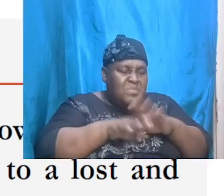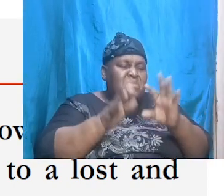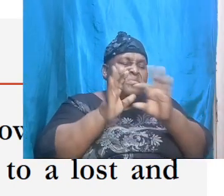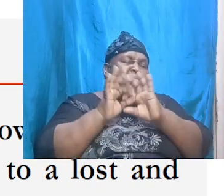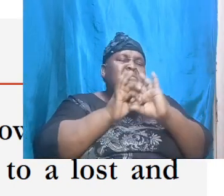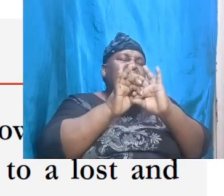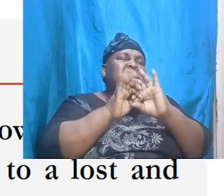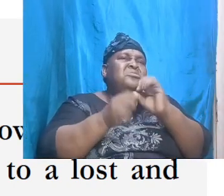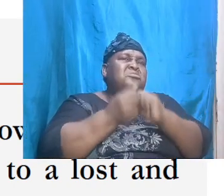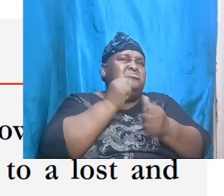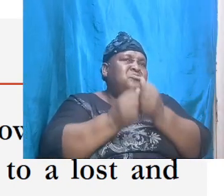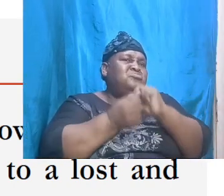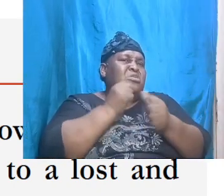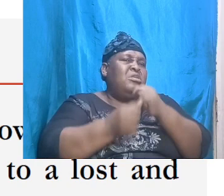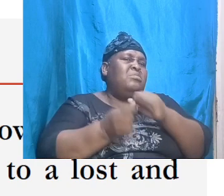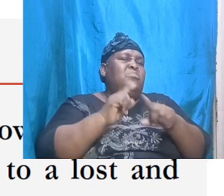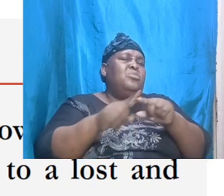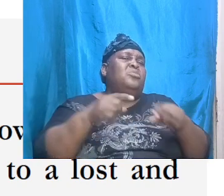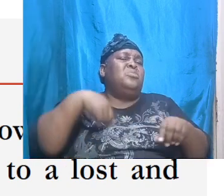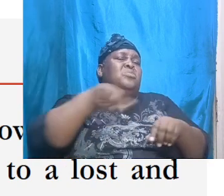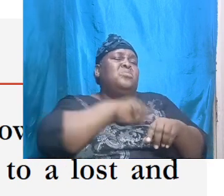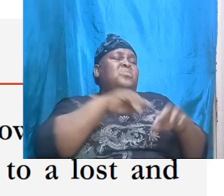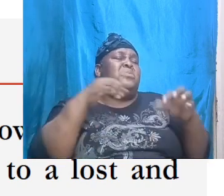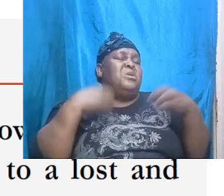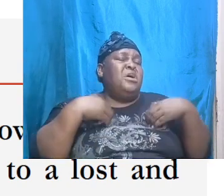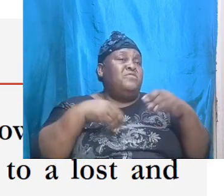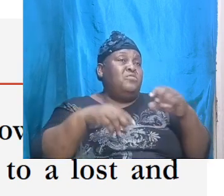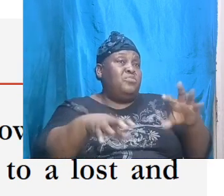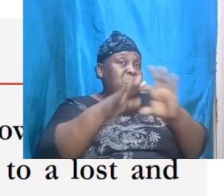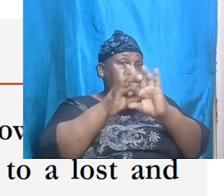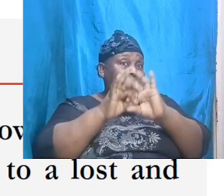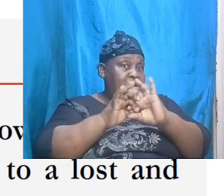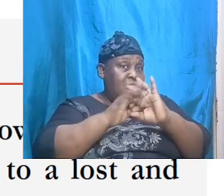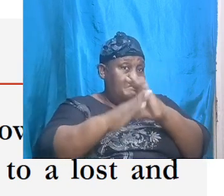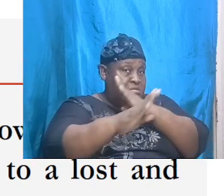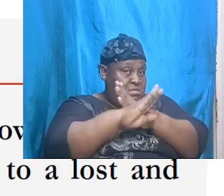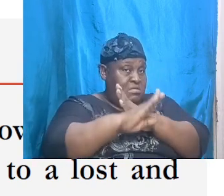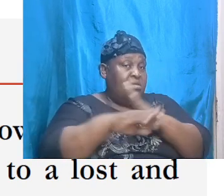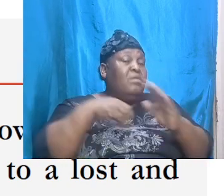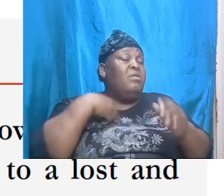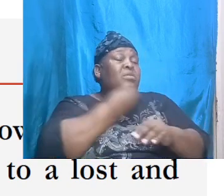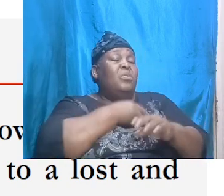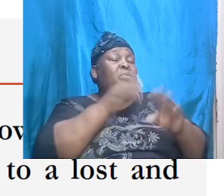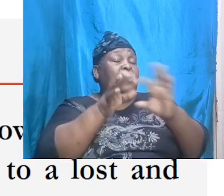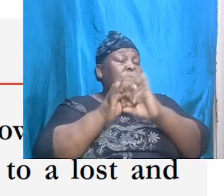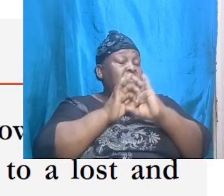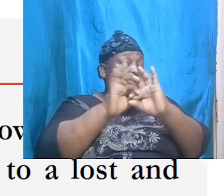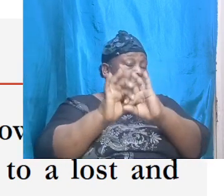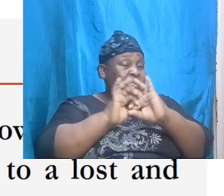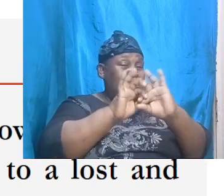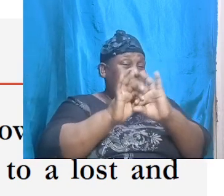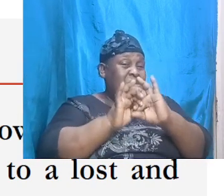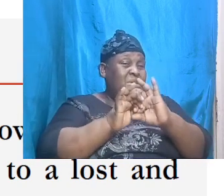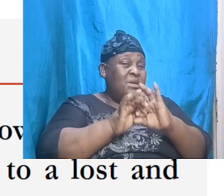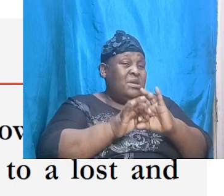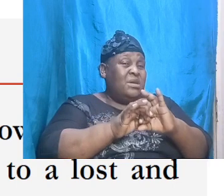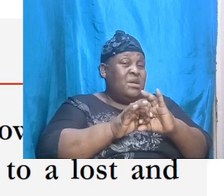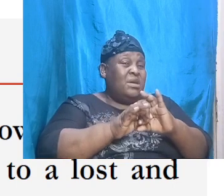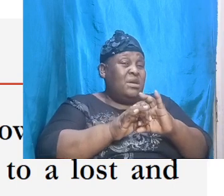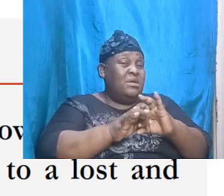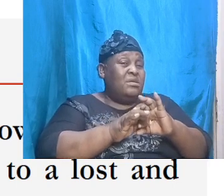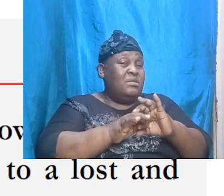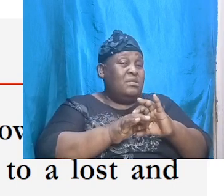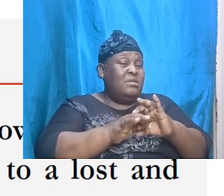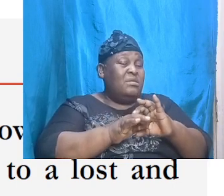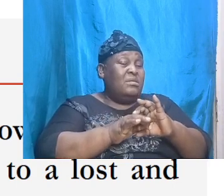that we have in the body, but we have to protect it. And when we don't have it, we need to strive for it. We have to ensure that, look, if you realize that there's an issue, strive